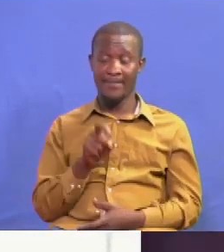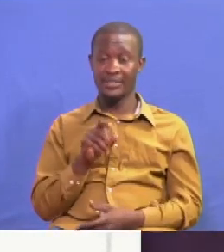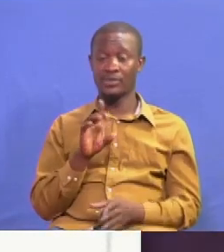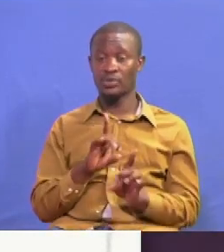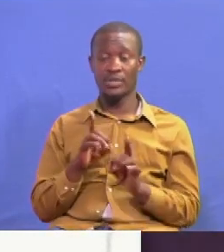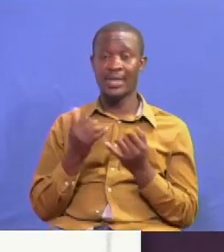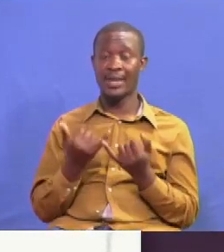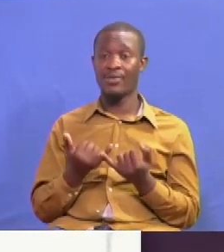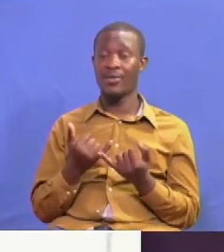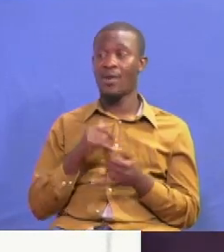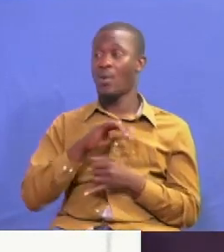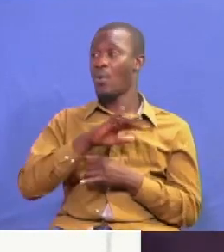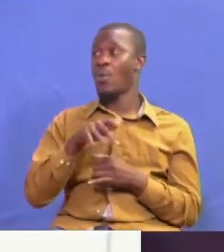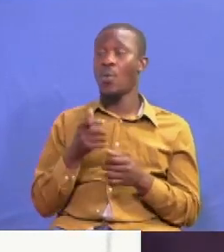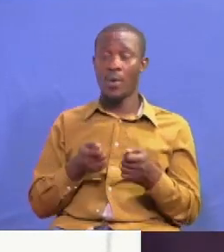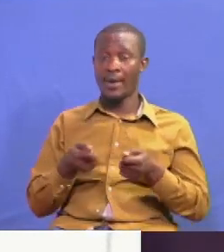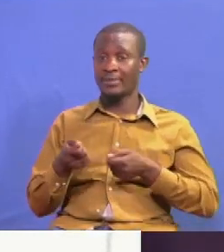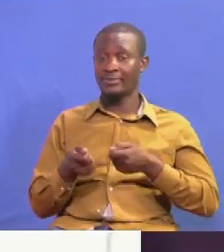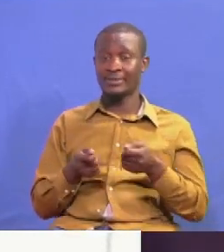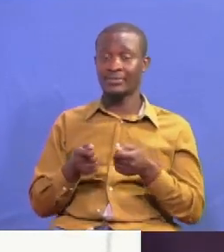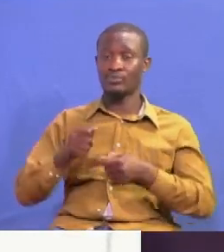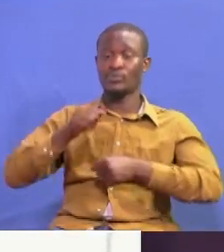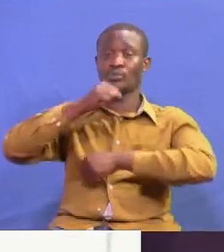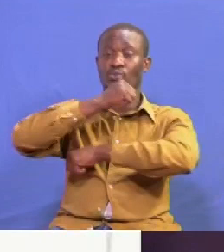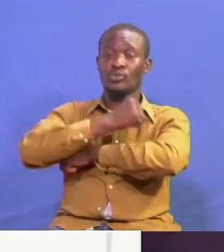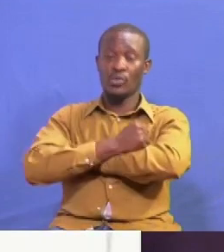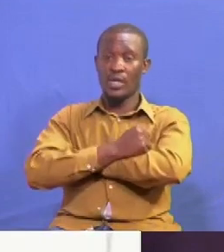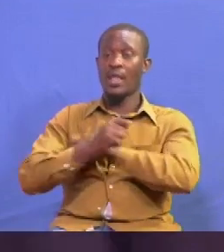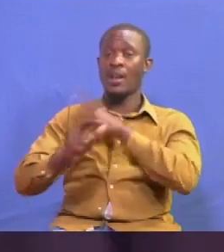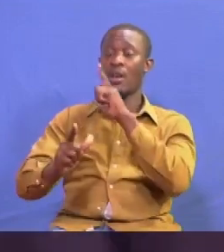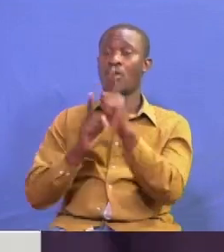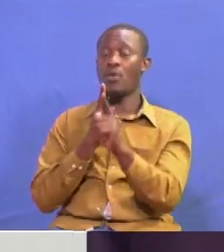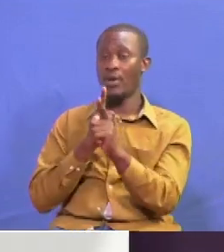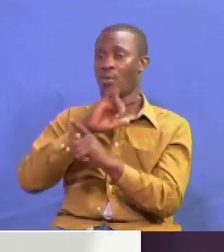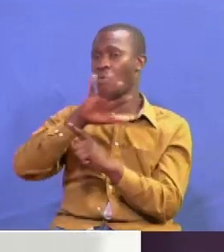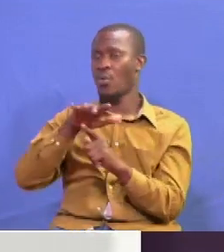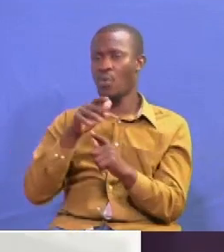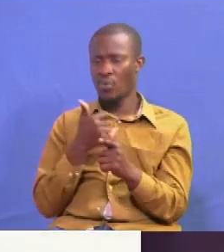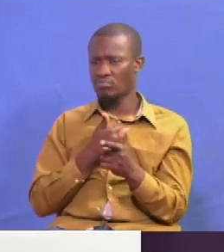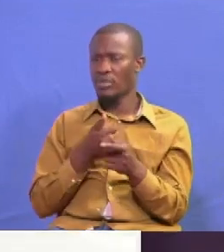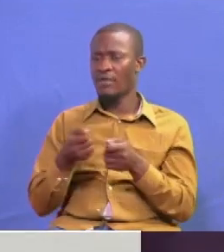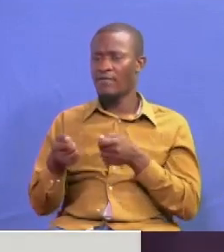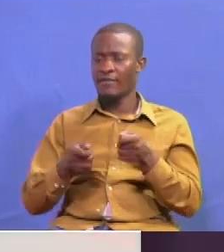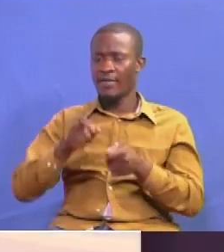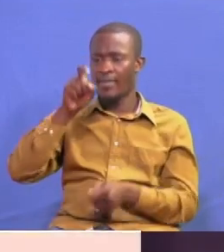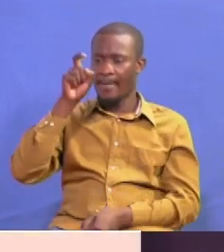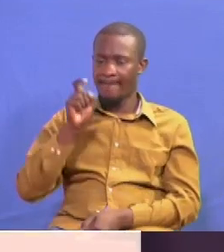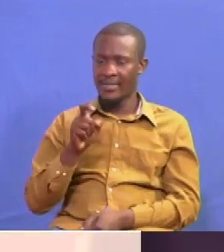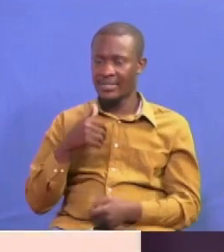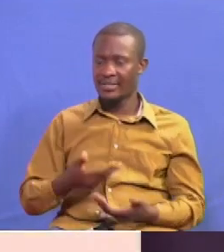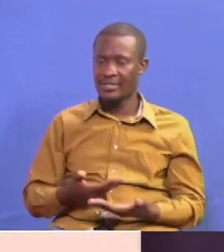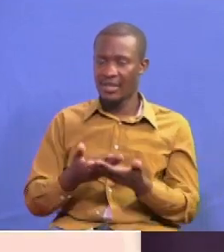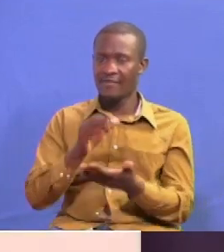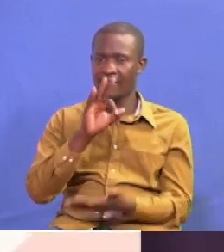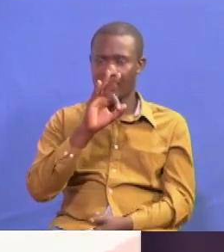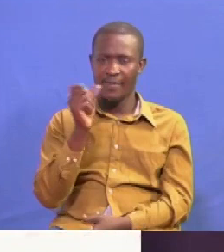sasa ni magari yote ya shule, marori, gari zote za tour, zote zihakikishwe zimepewa